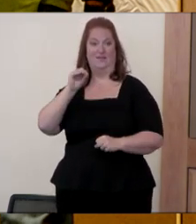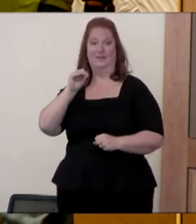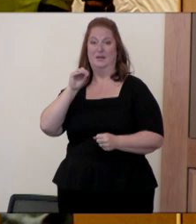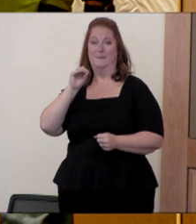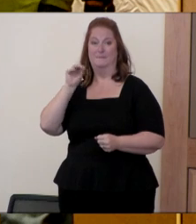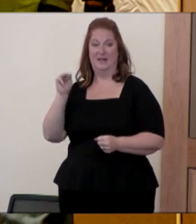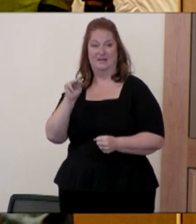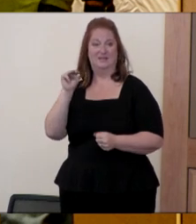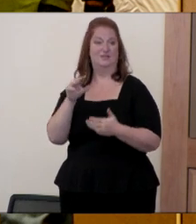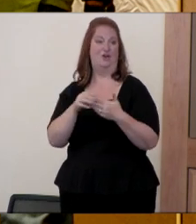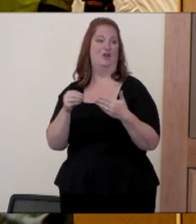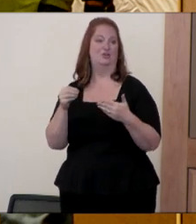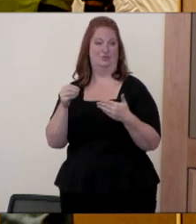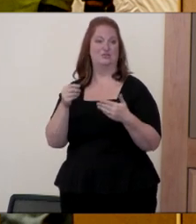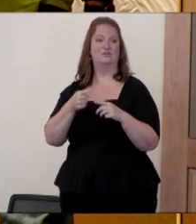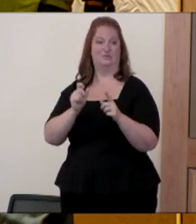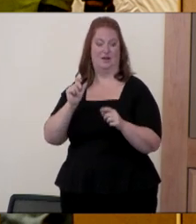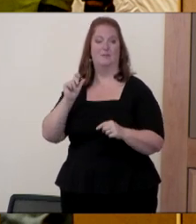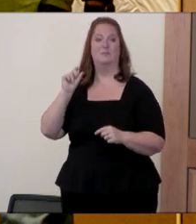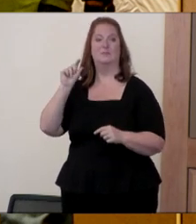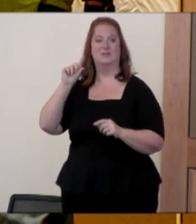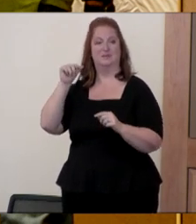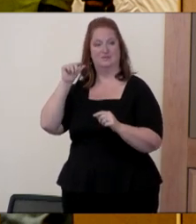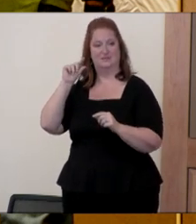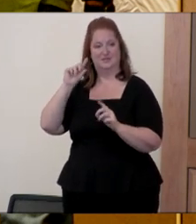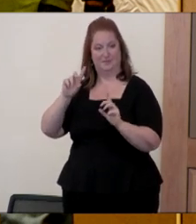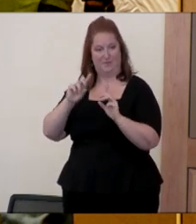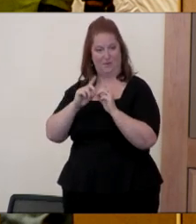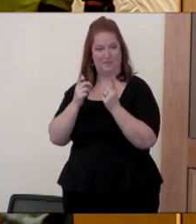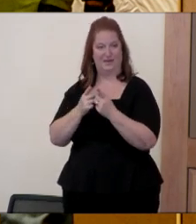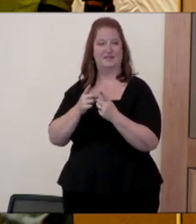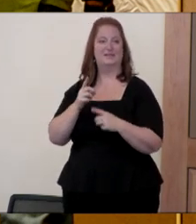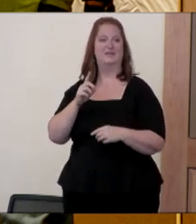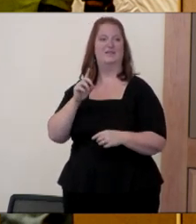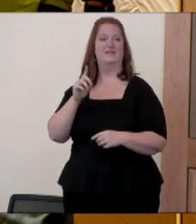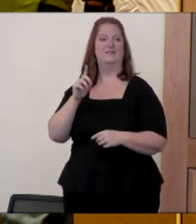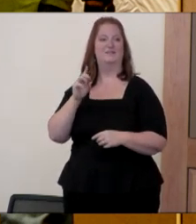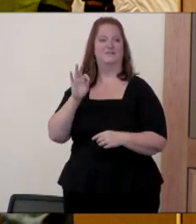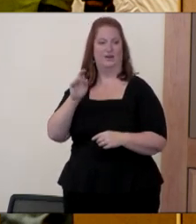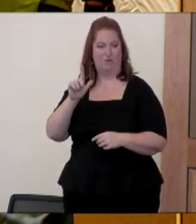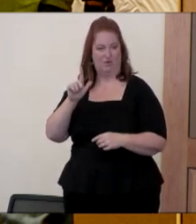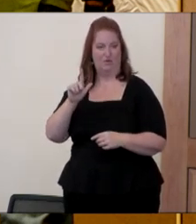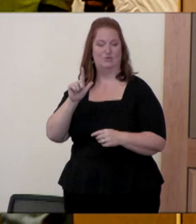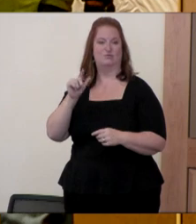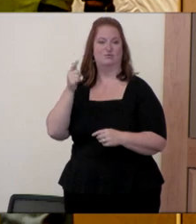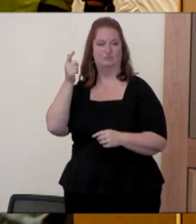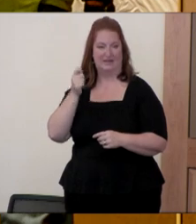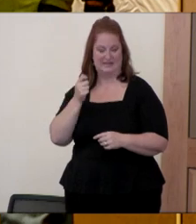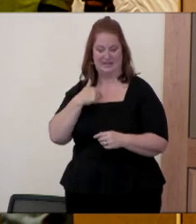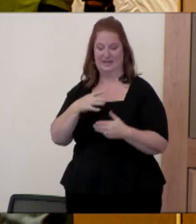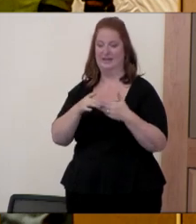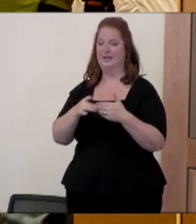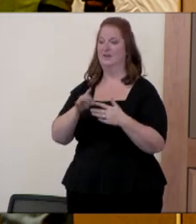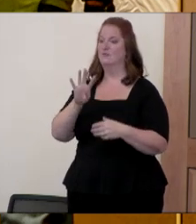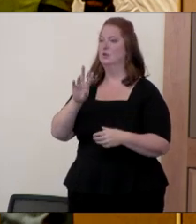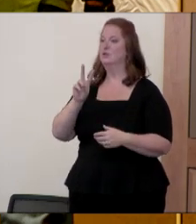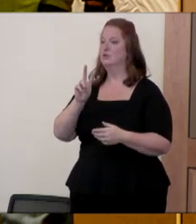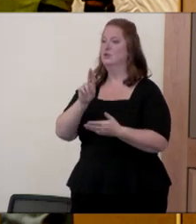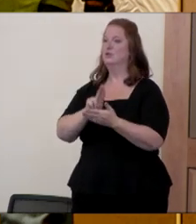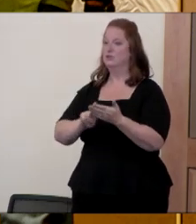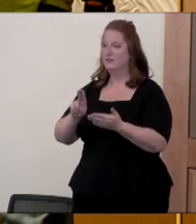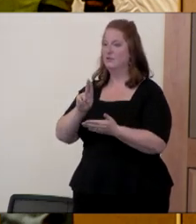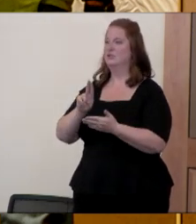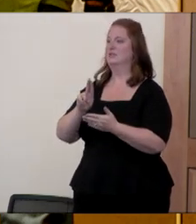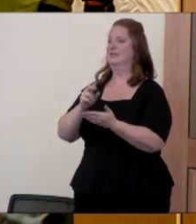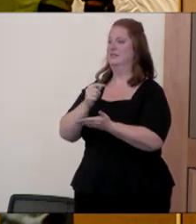of Defense and Veterans Affairs. Dave and VCU lead a team of 42 university and treatment centers around the